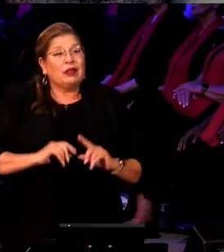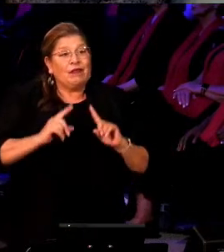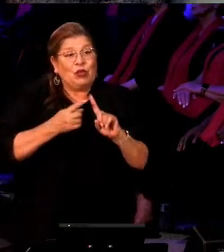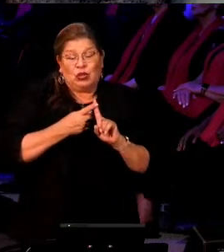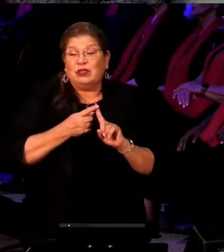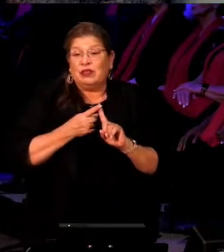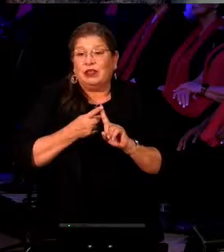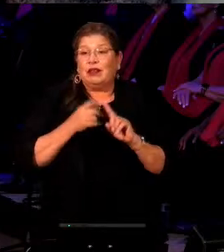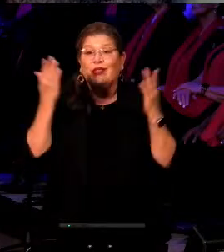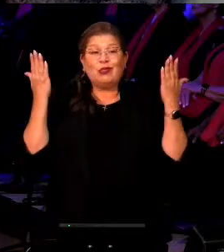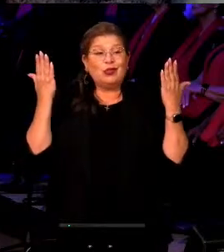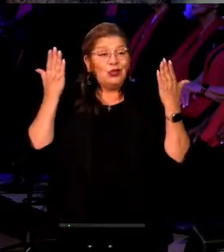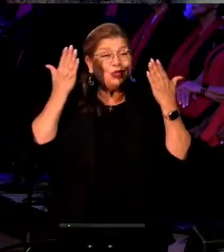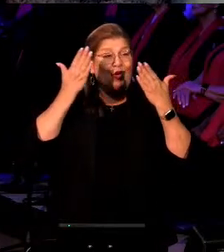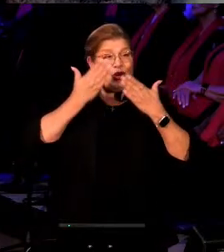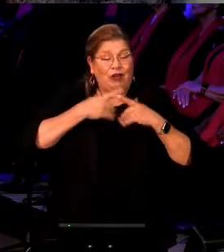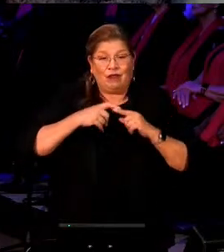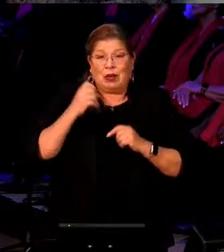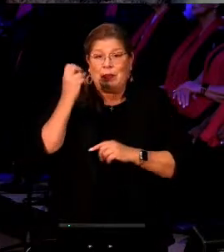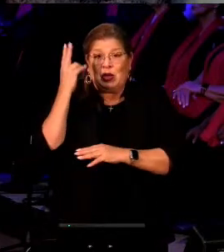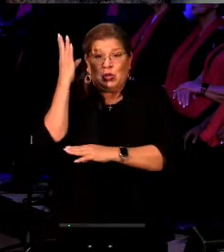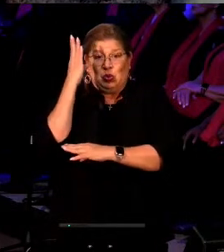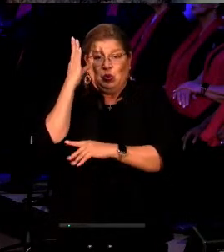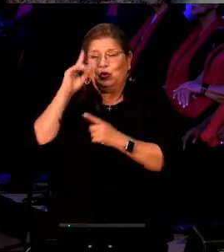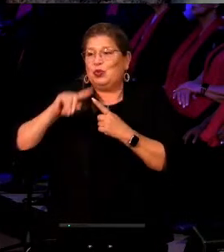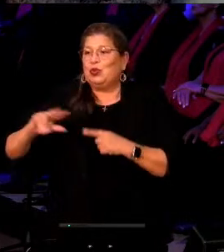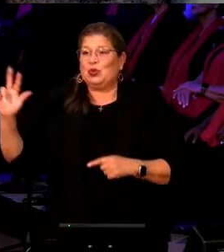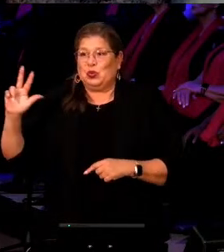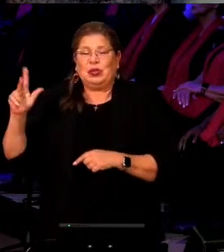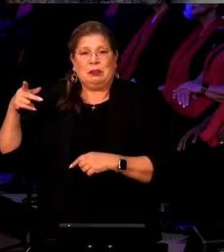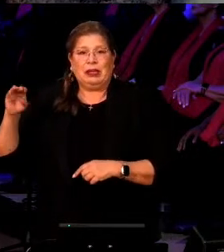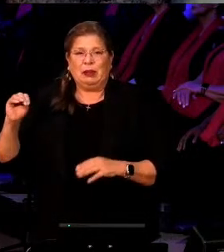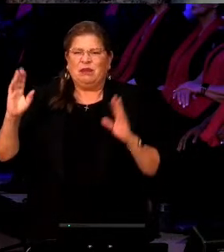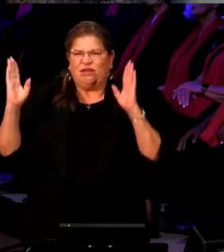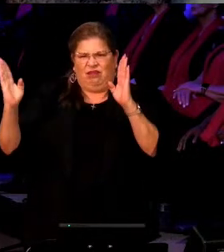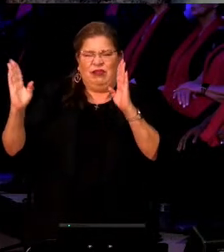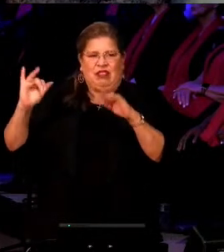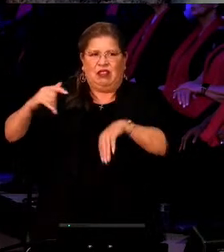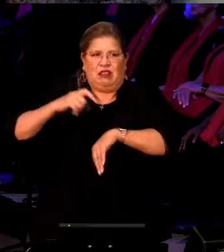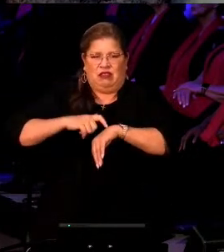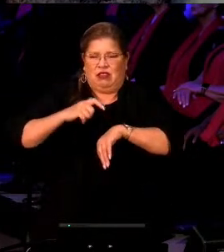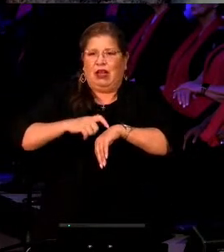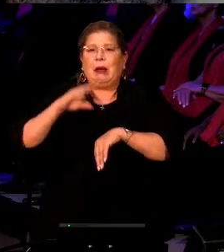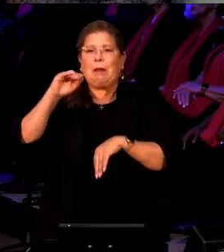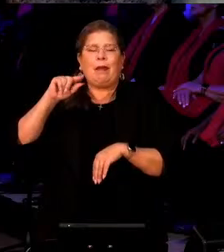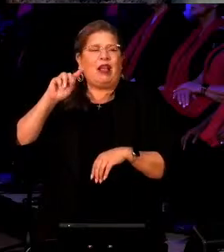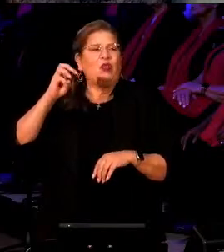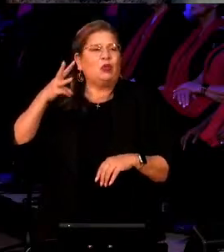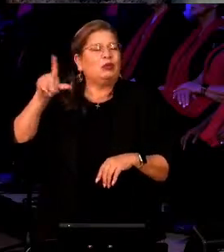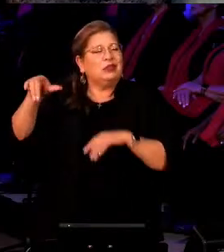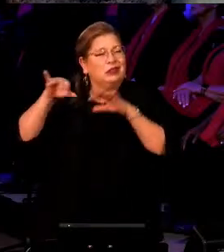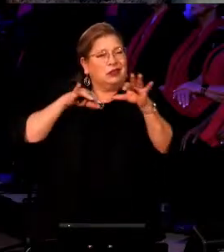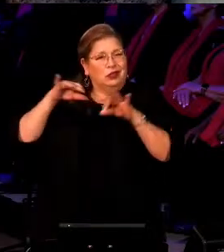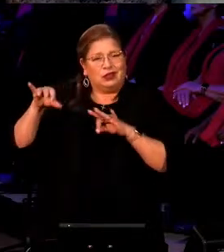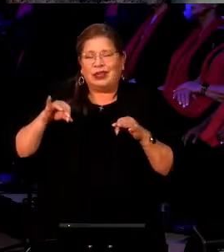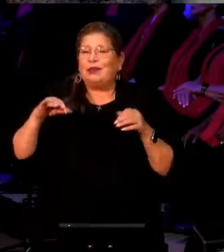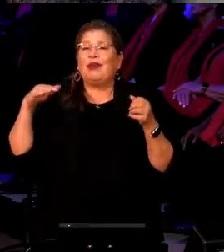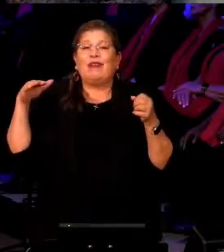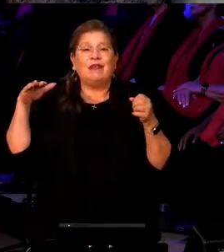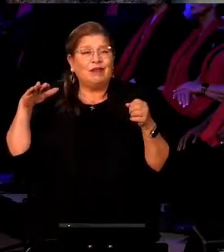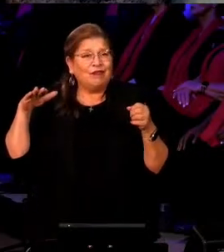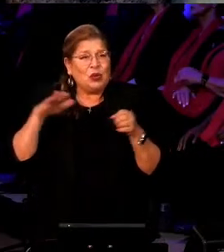darkness. From noon to 3 p.m. That's the period of time that Matthew describes. Full daylight